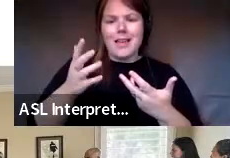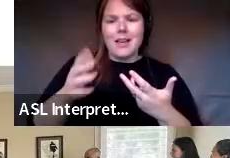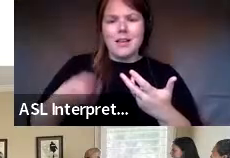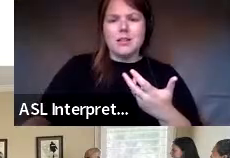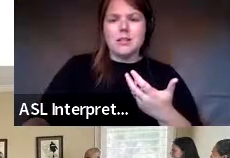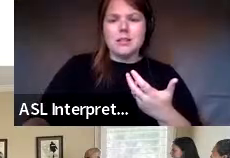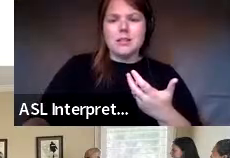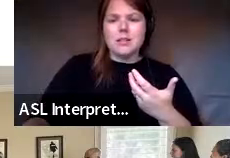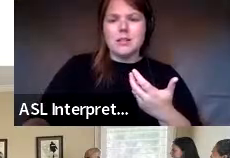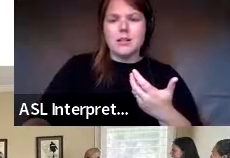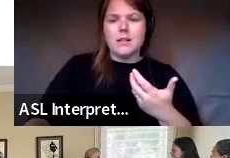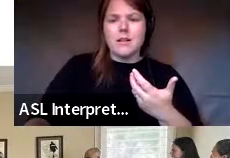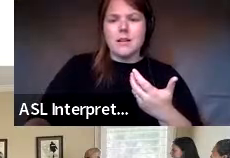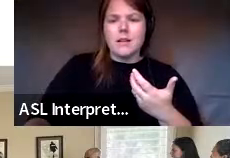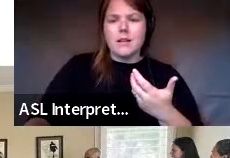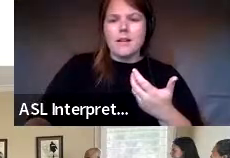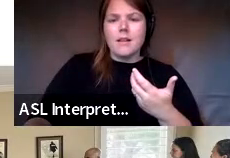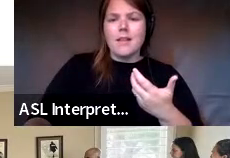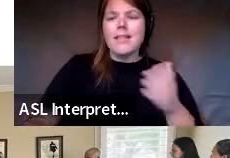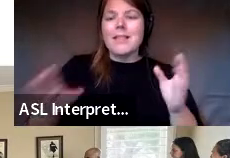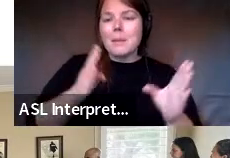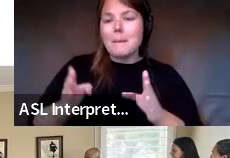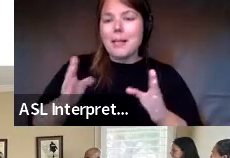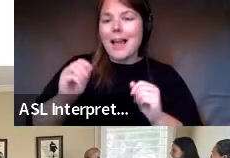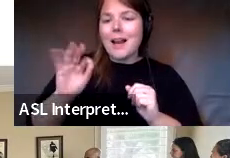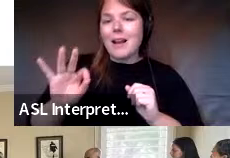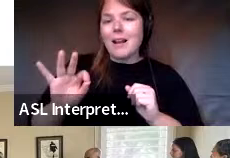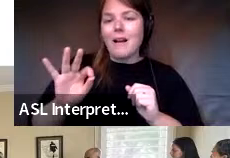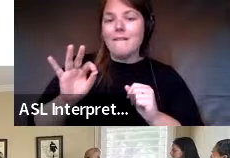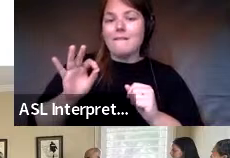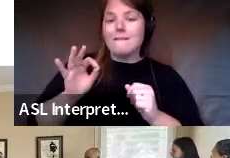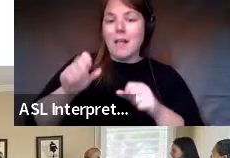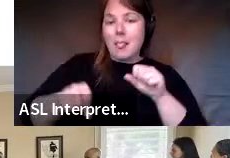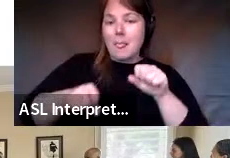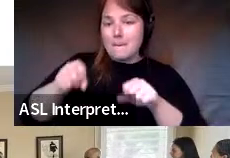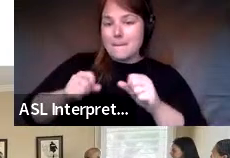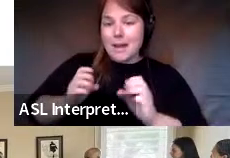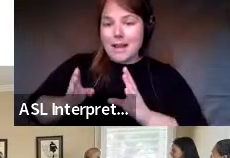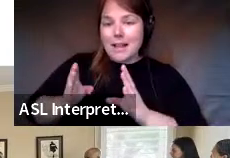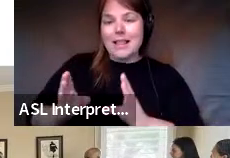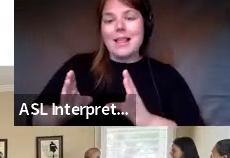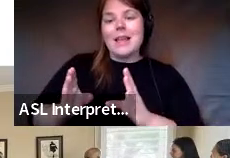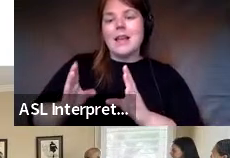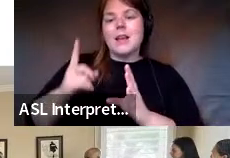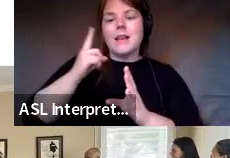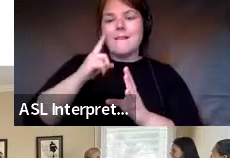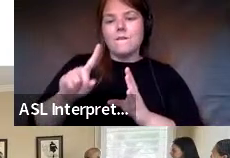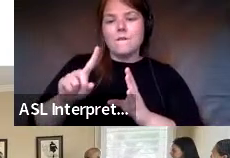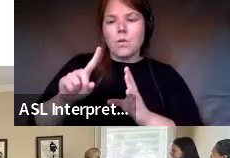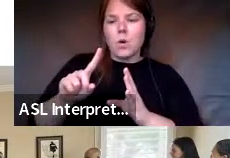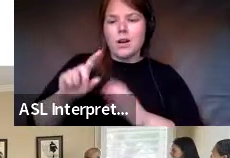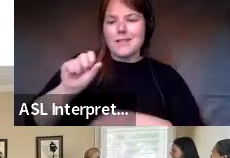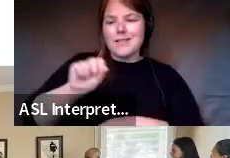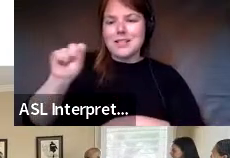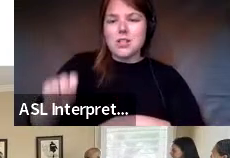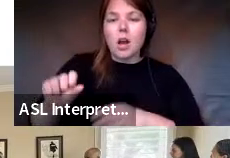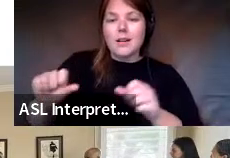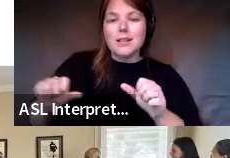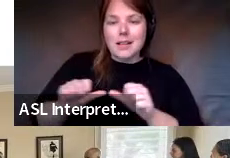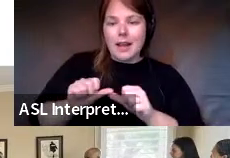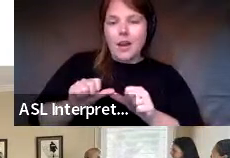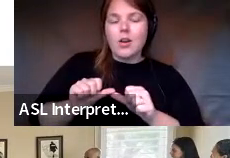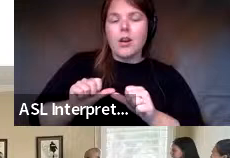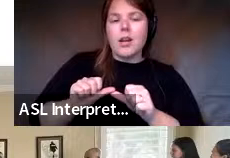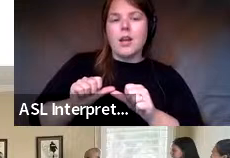the planning of the bike lane in the city in the South Stockton area